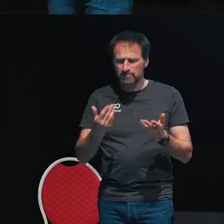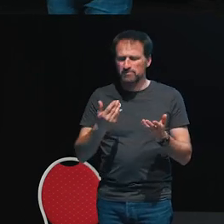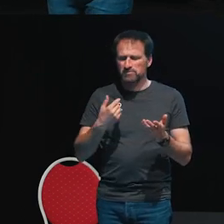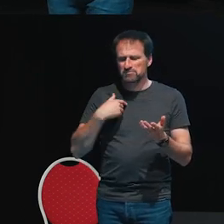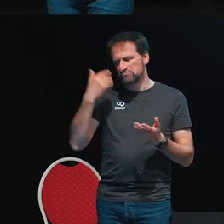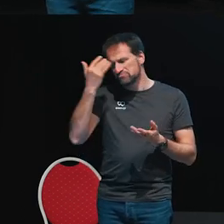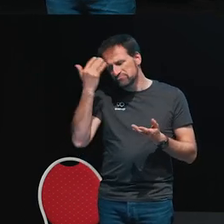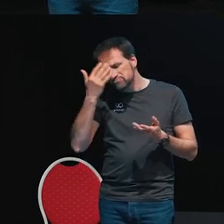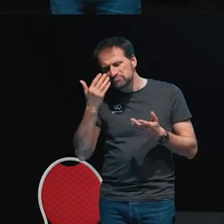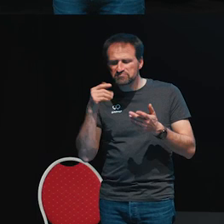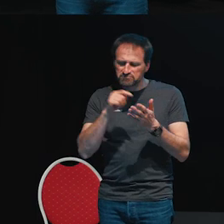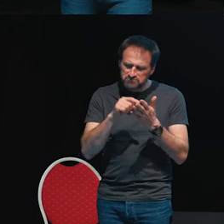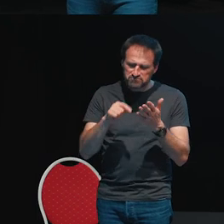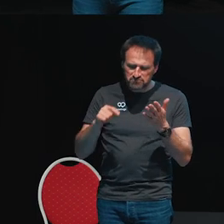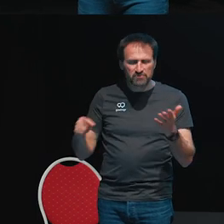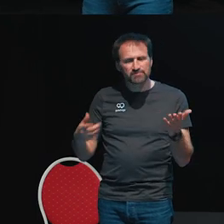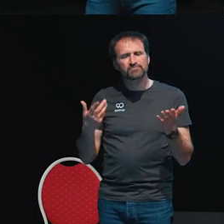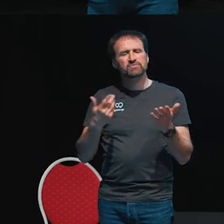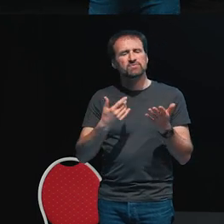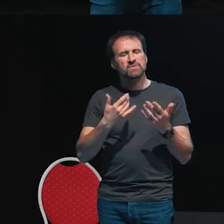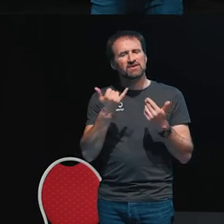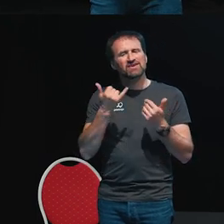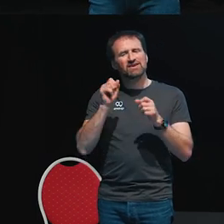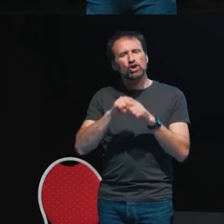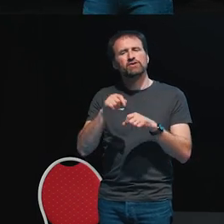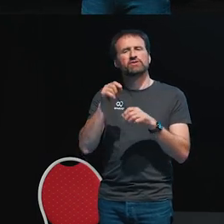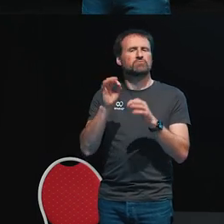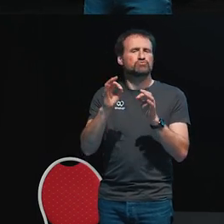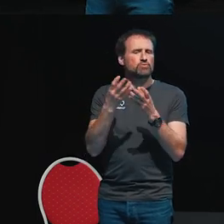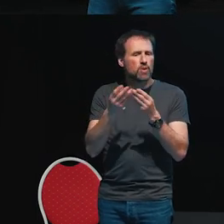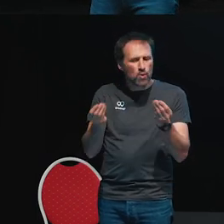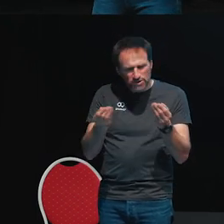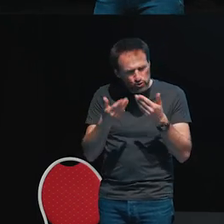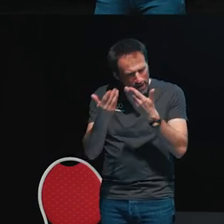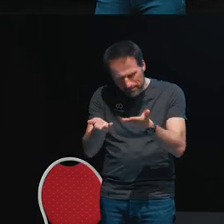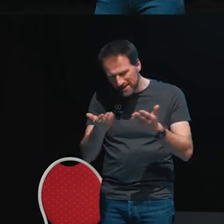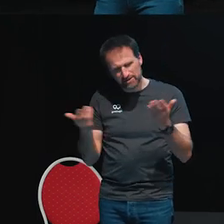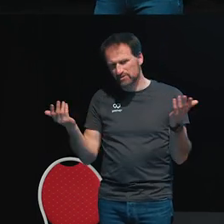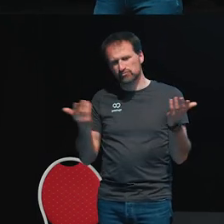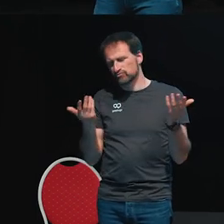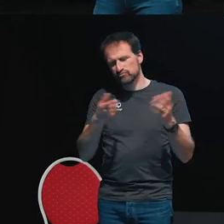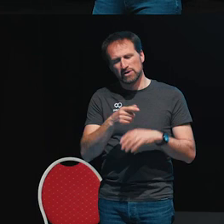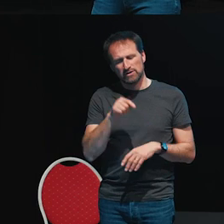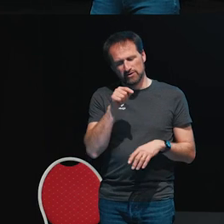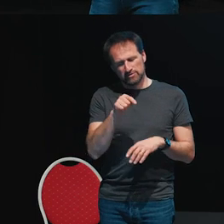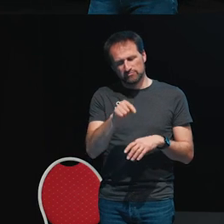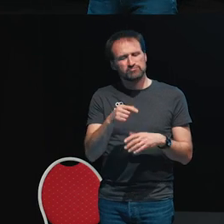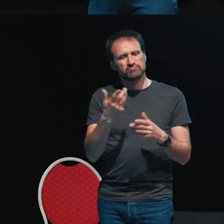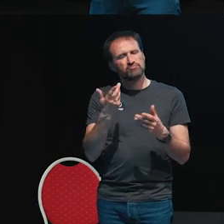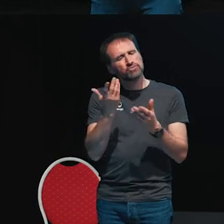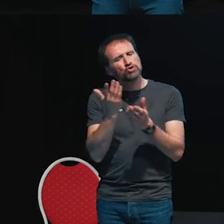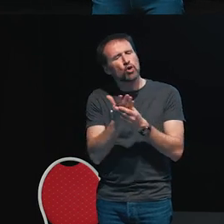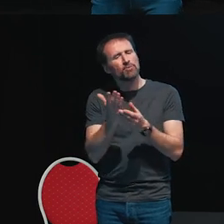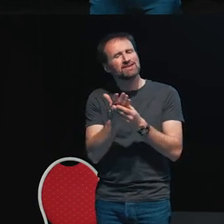things that solve things, that kind of thing, like research. Document what your idea